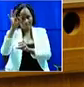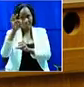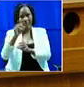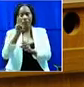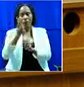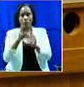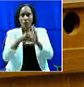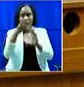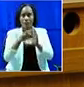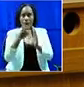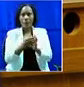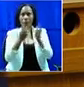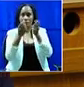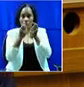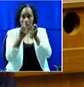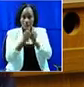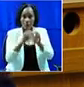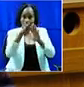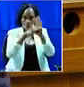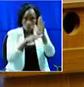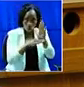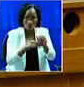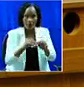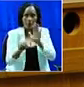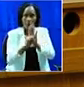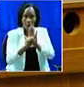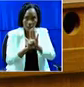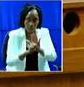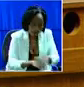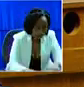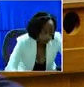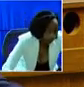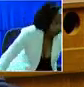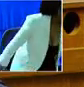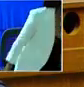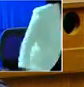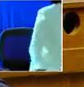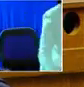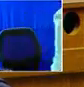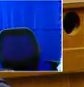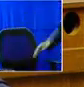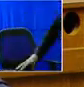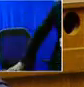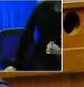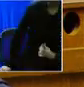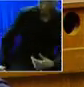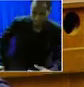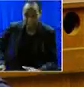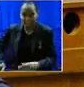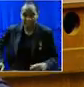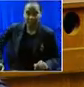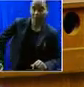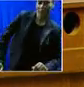financing models. The Infrastructure Fund will provide 100 billion rand in